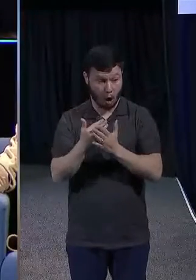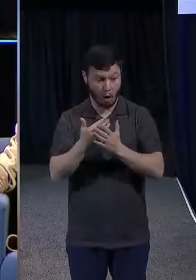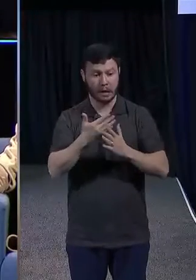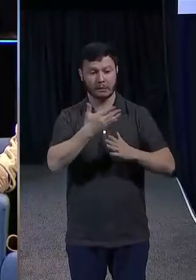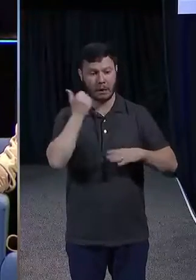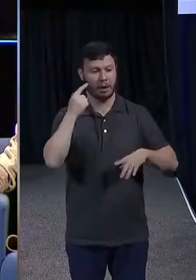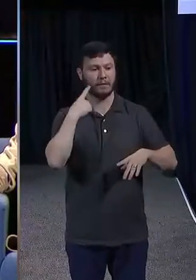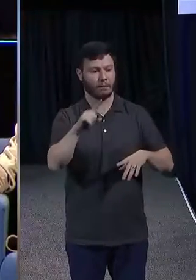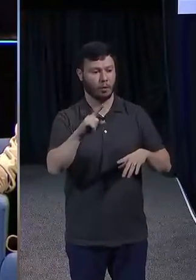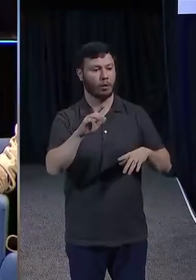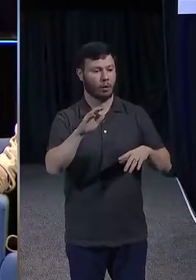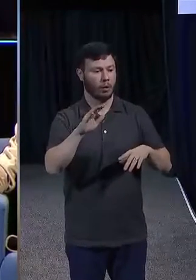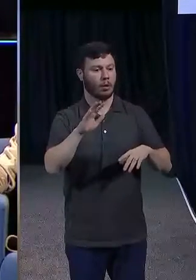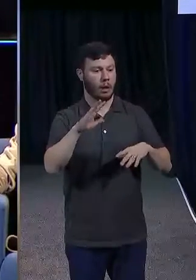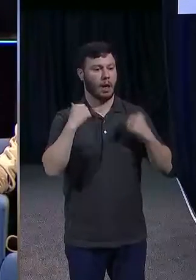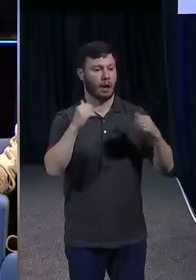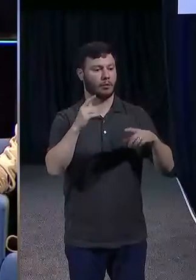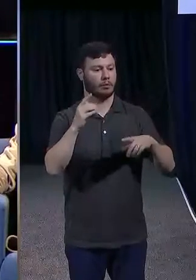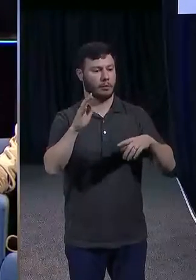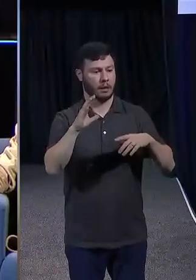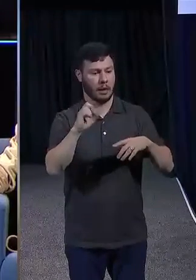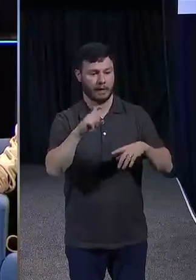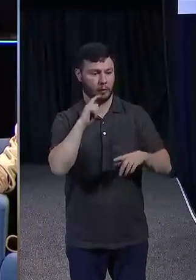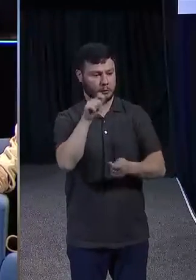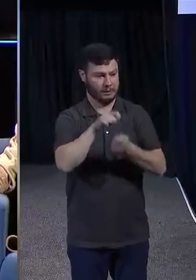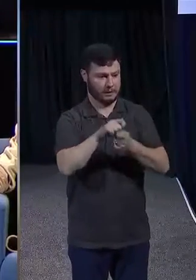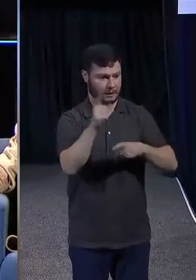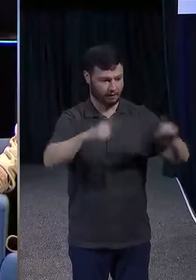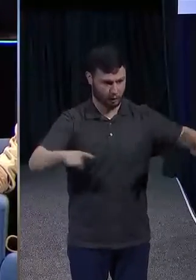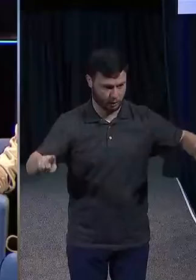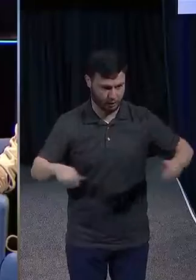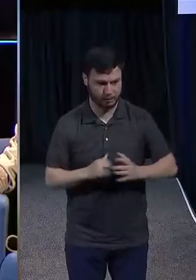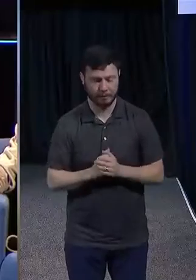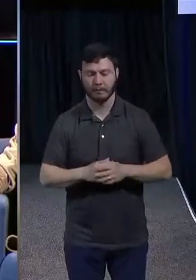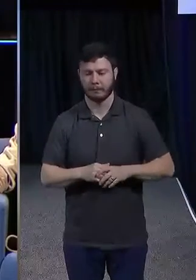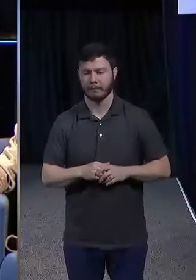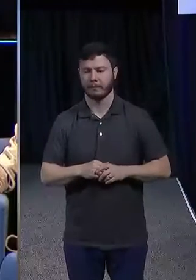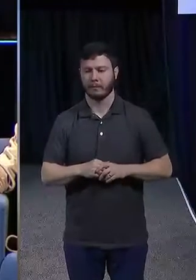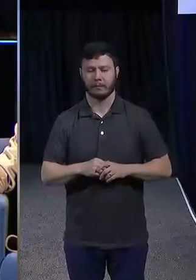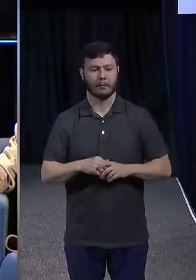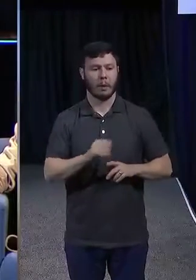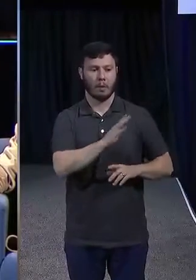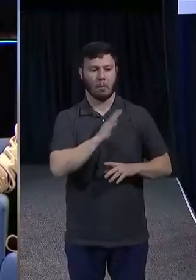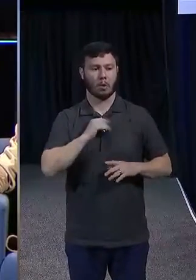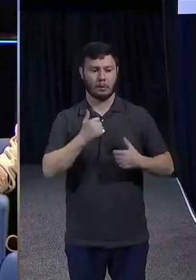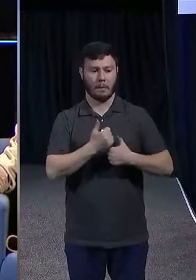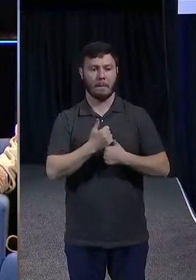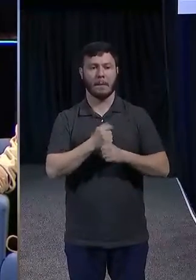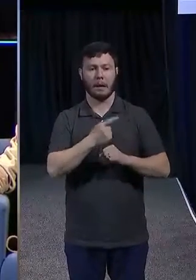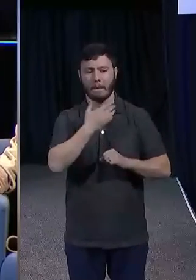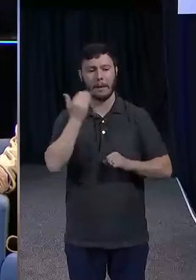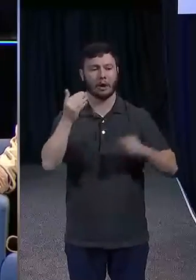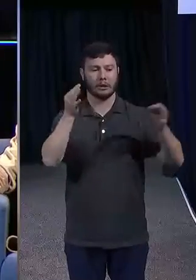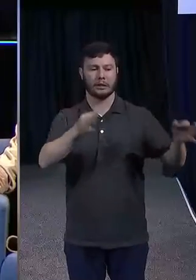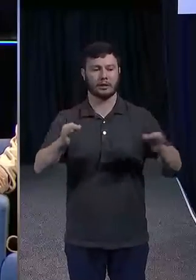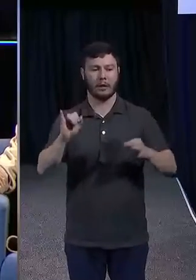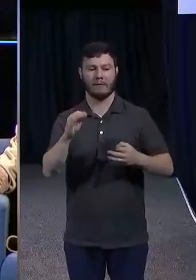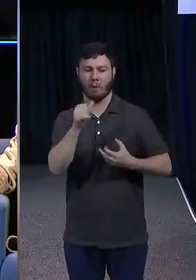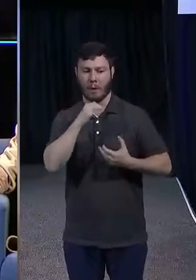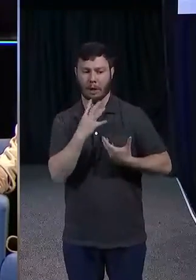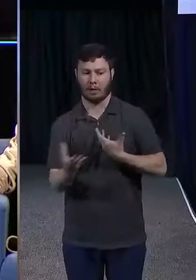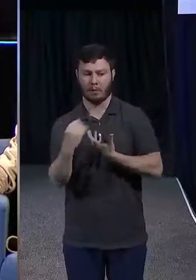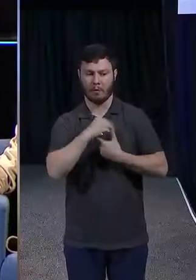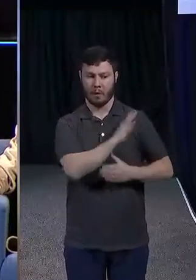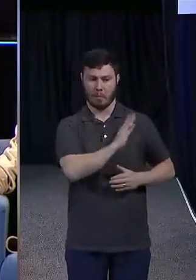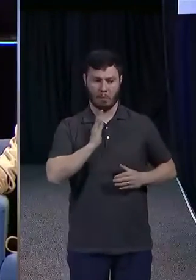diverse. Now, we see a lot of data that tells you that corporate boards make better decisions when women are on the corporate boards.